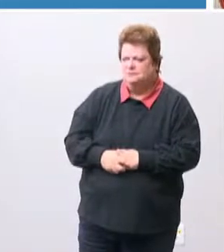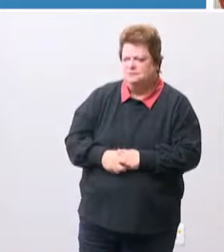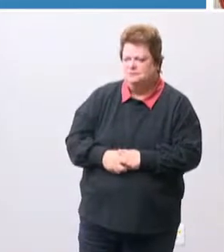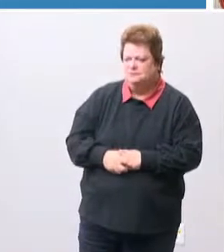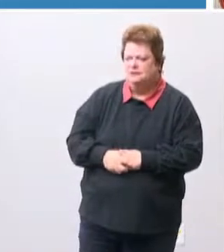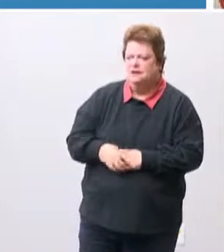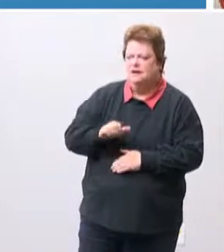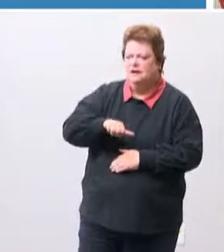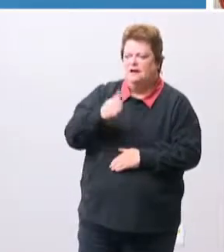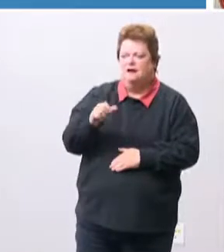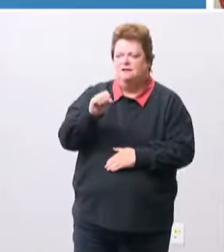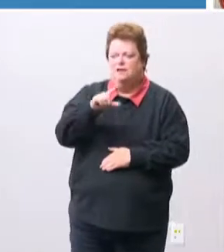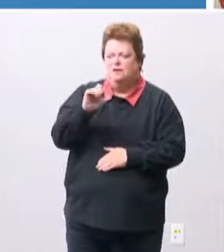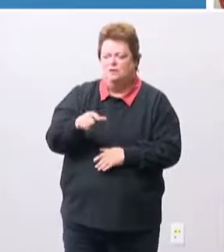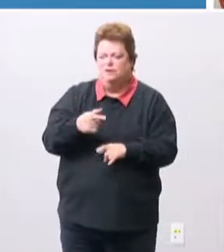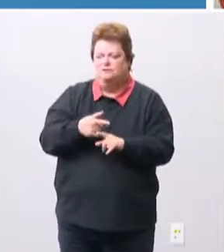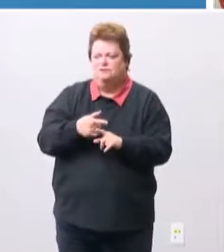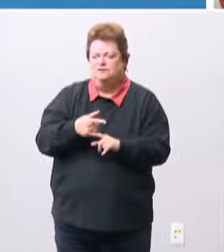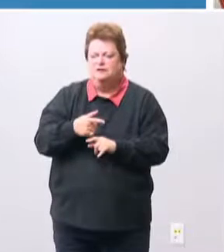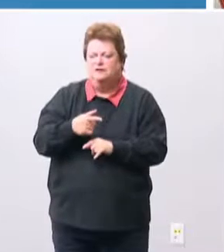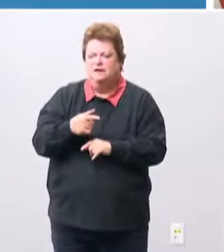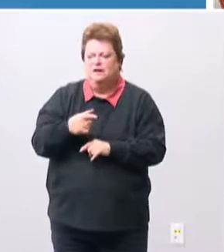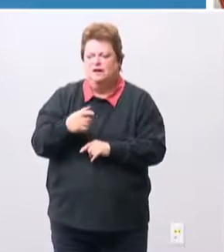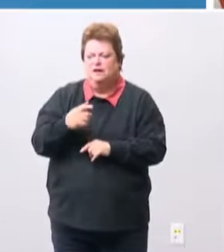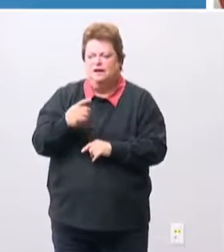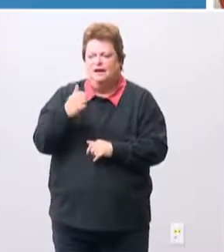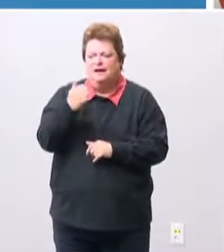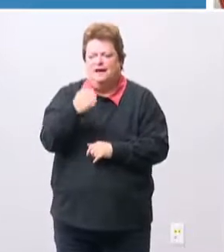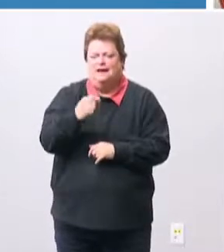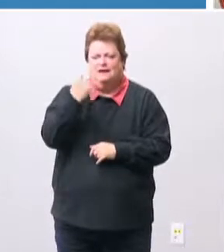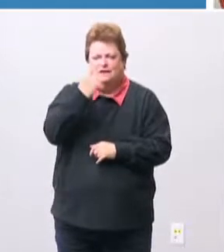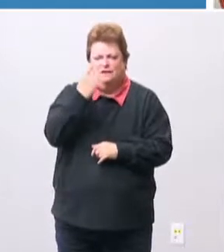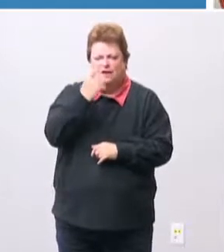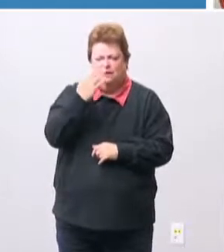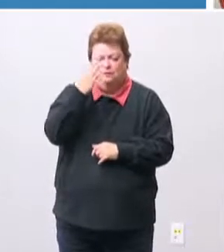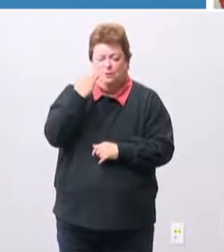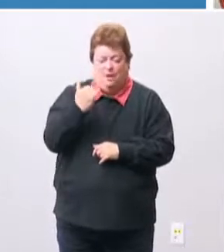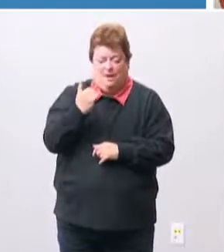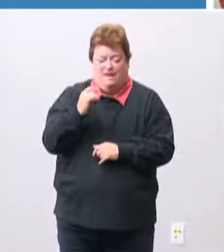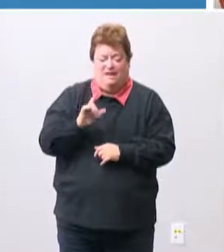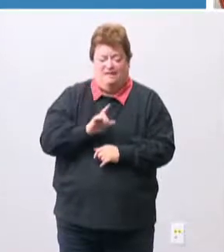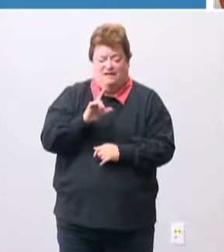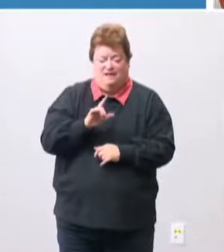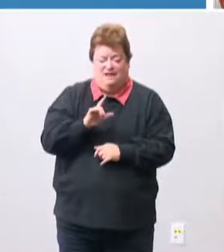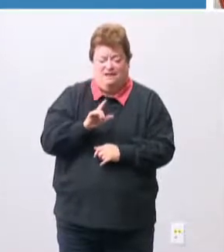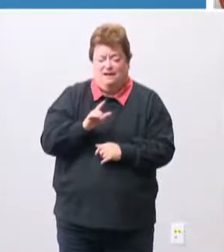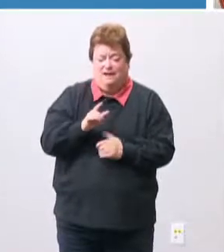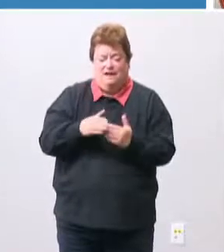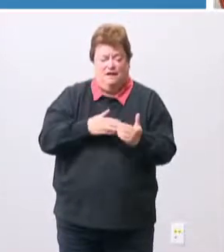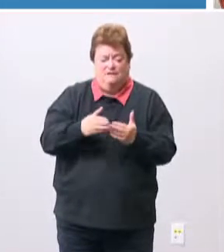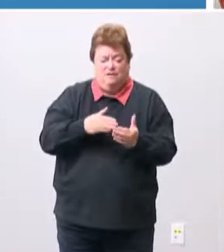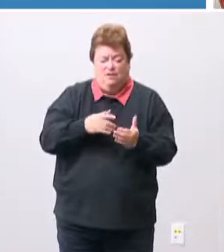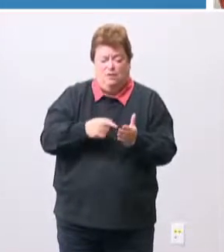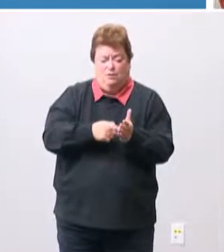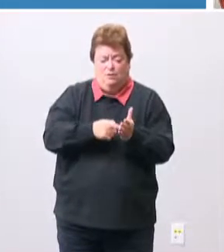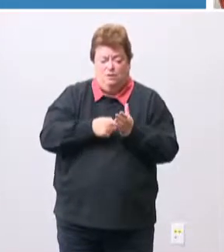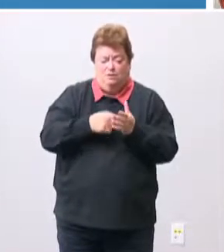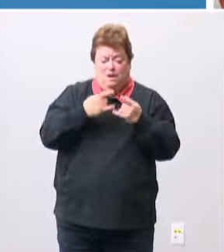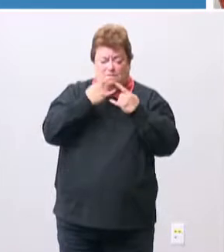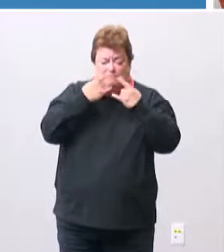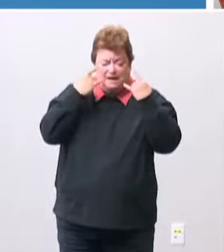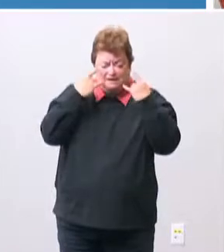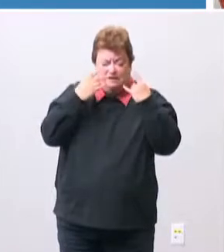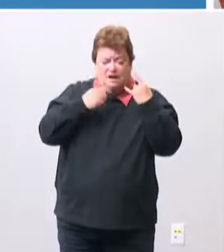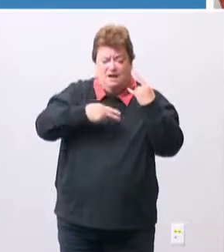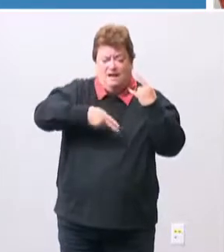We have another question. Any thoughts on why Lincoln, with a mask mandate and one of the highest rates of vaccinations